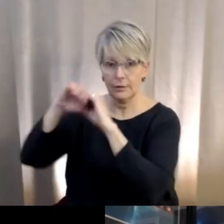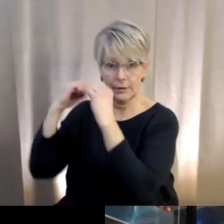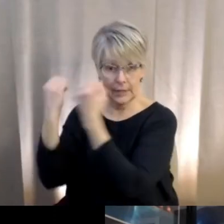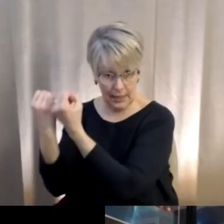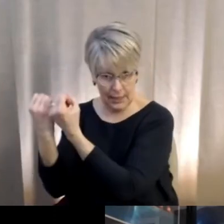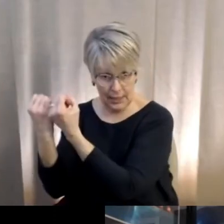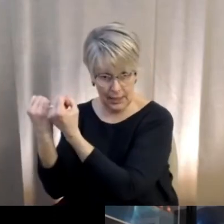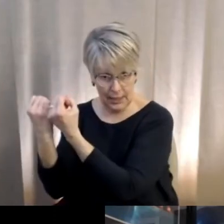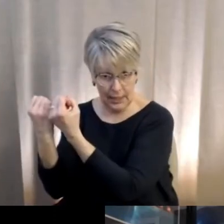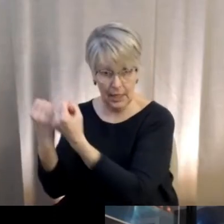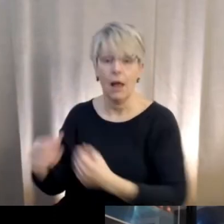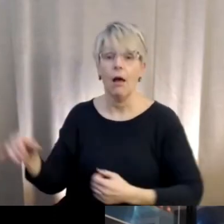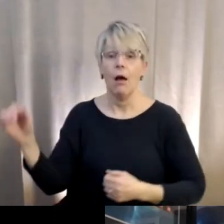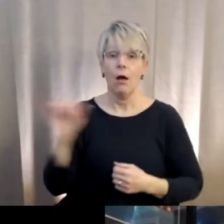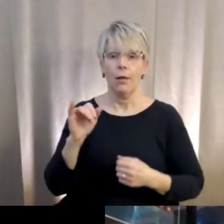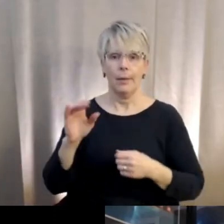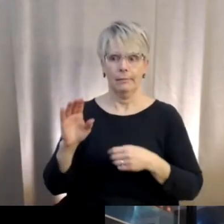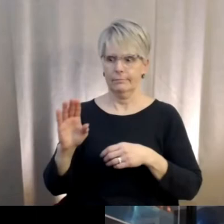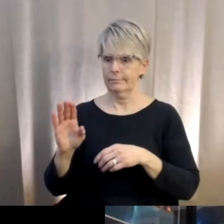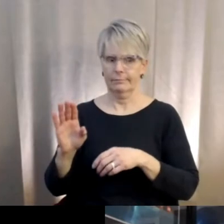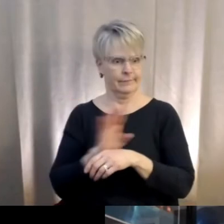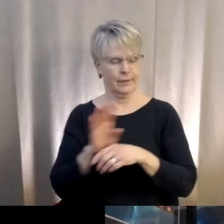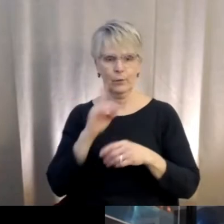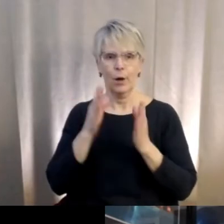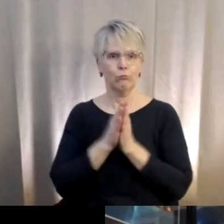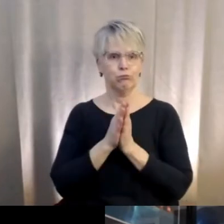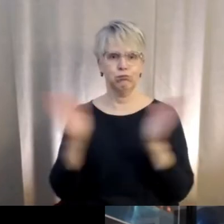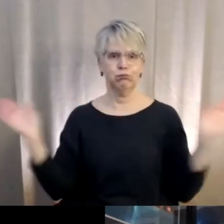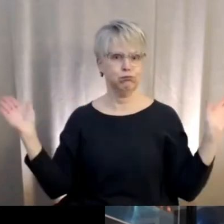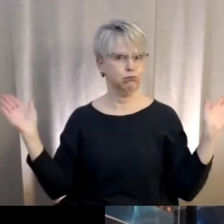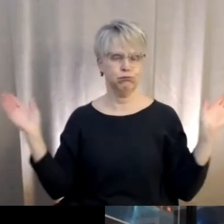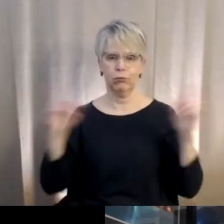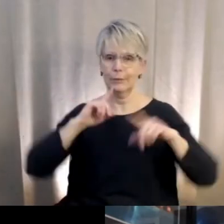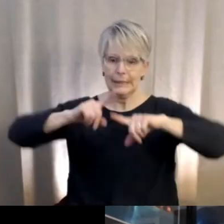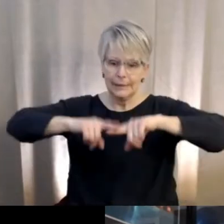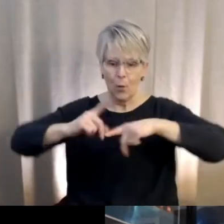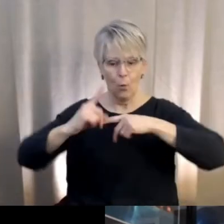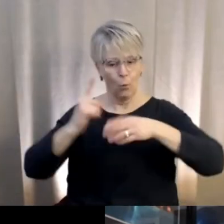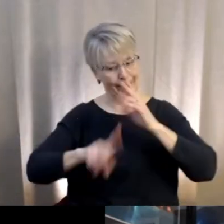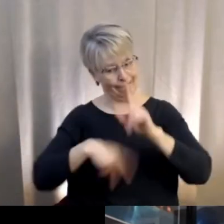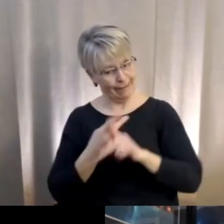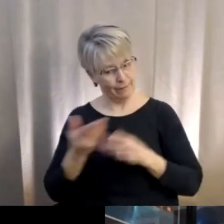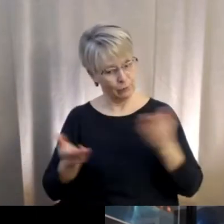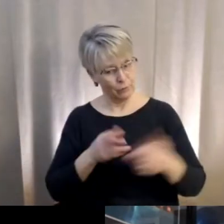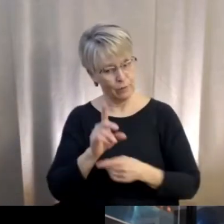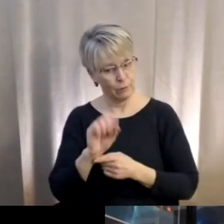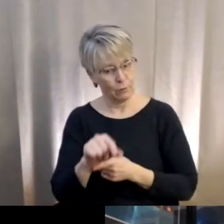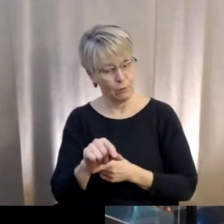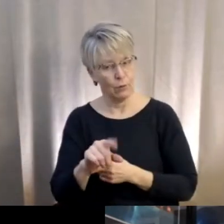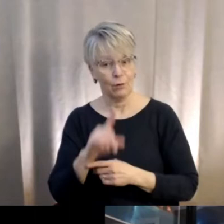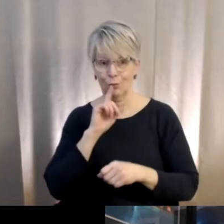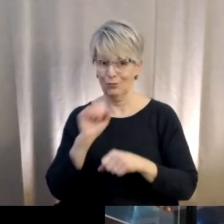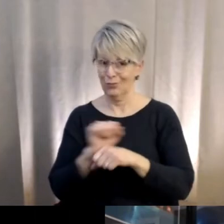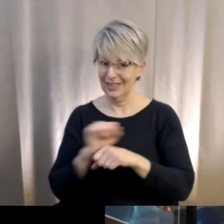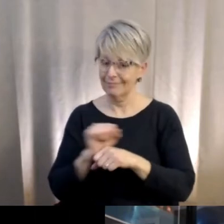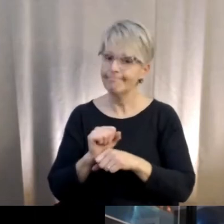well as like the industry is vast. And depending on what portion of service dogs you're working with, like realistically, there's